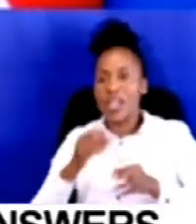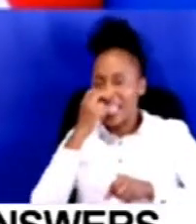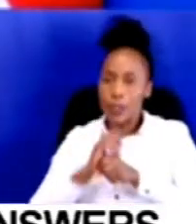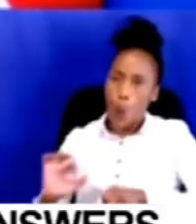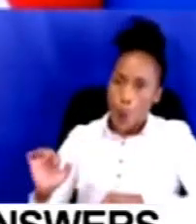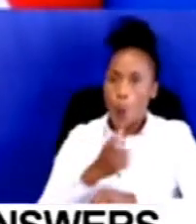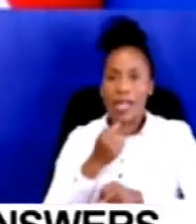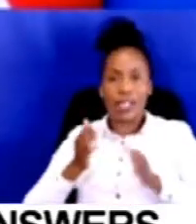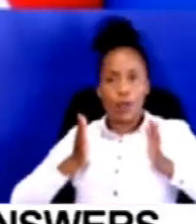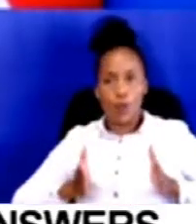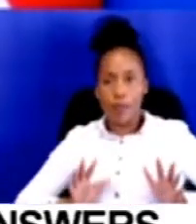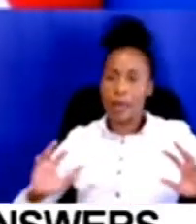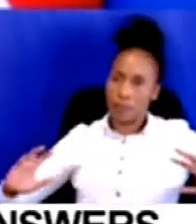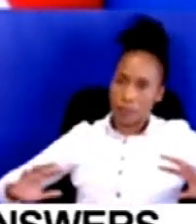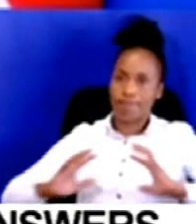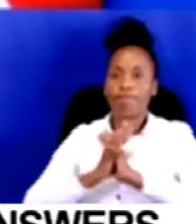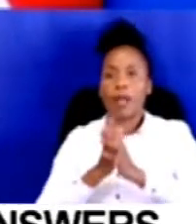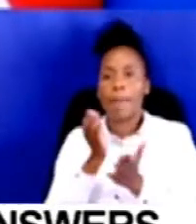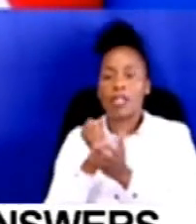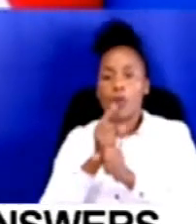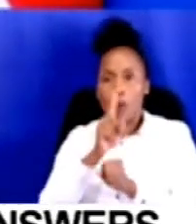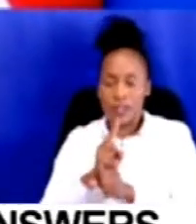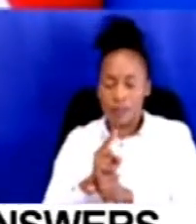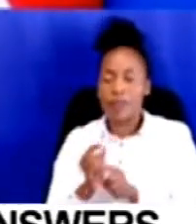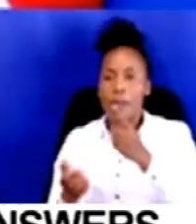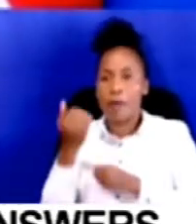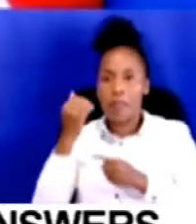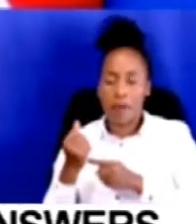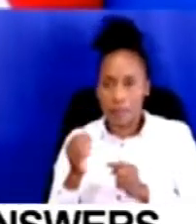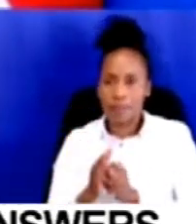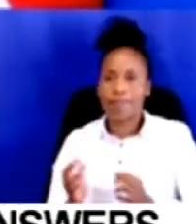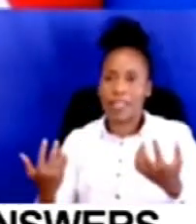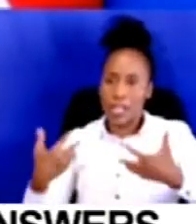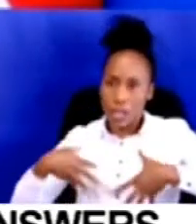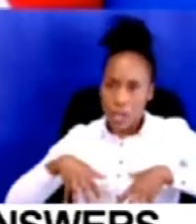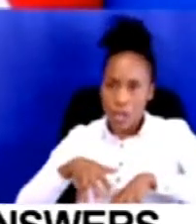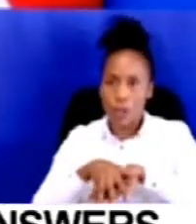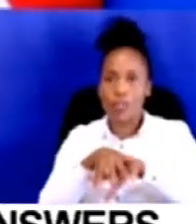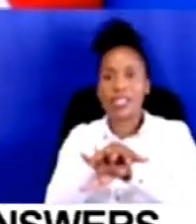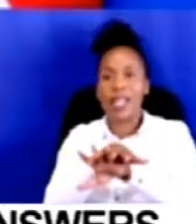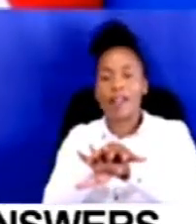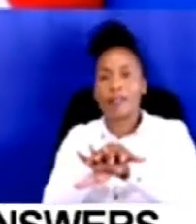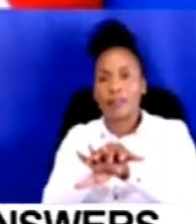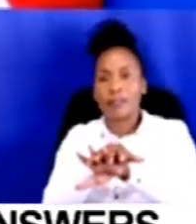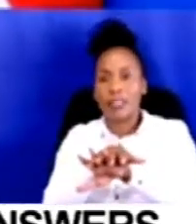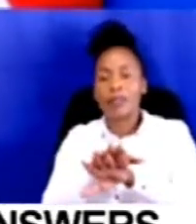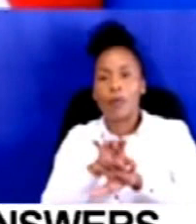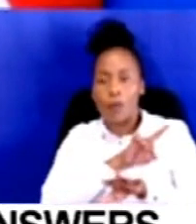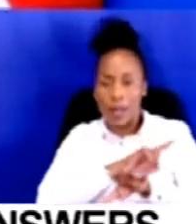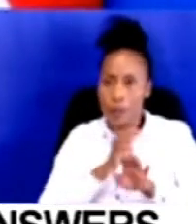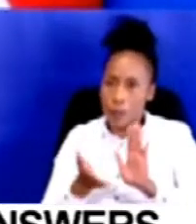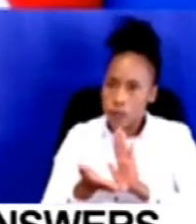anti-poverty programs in order to ensure that we achieve an inclusive growth as we enhance social cohesion.